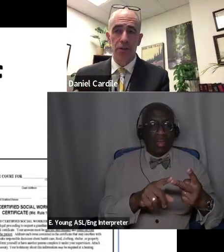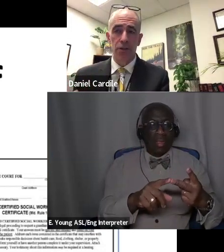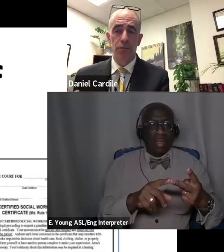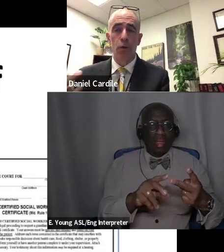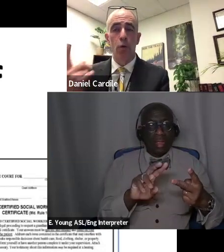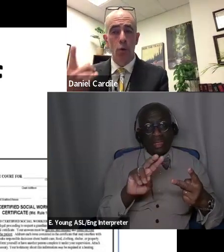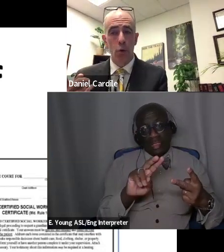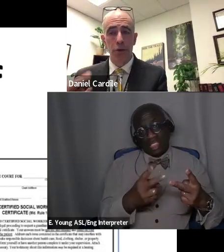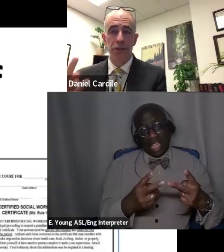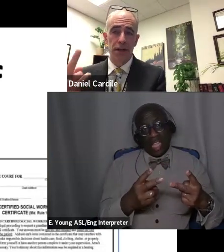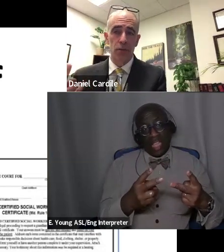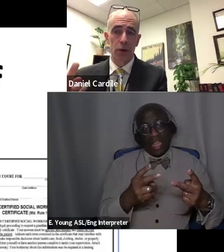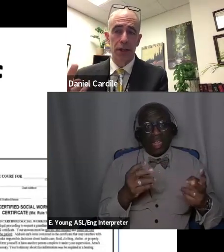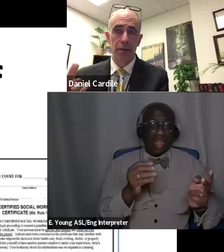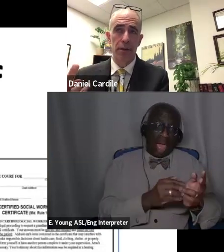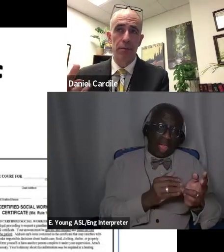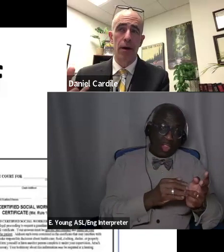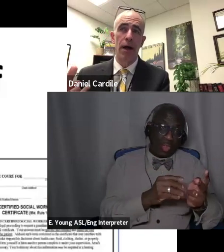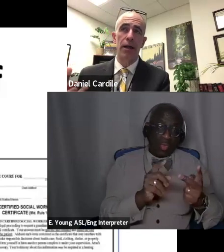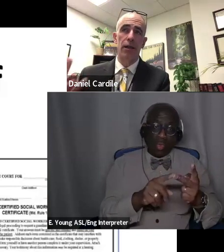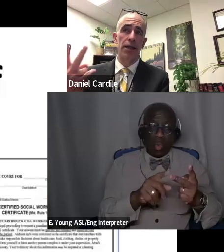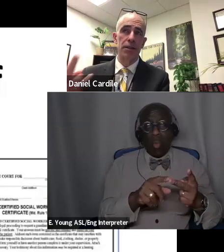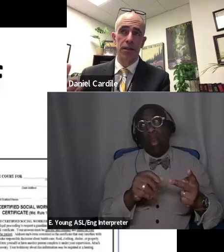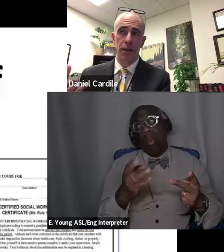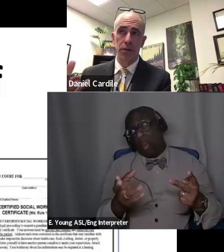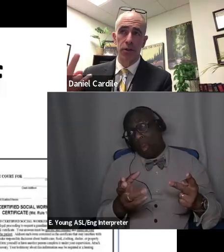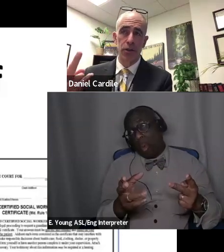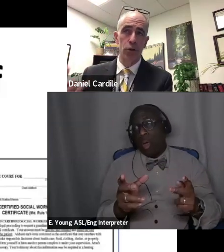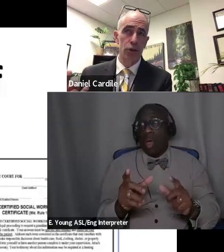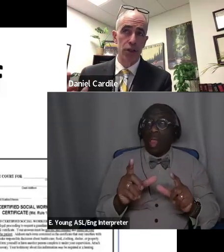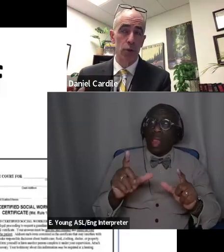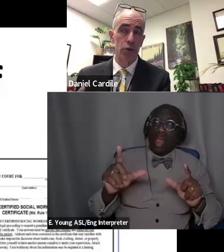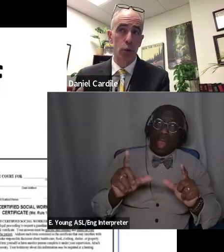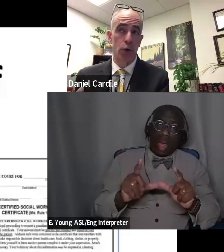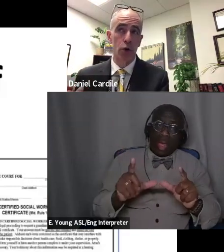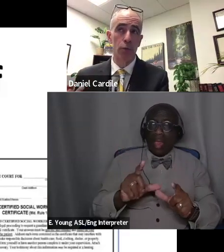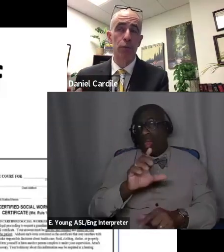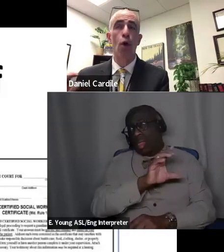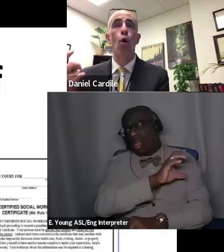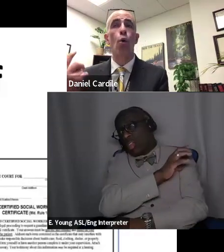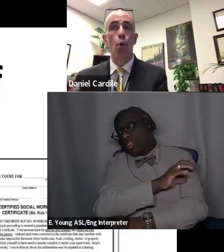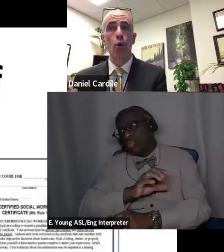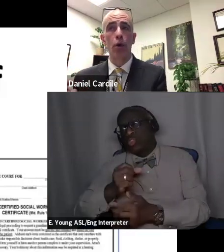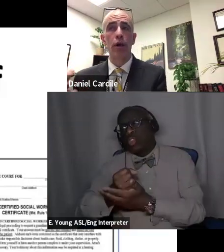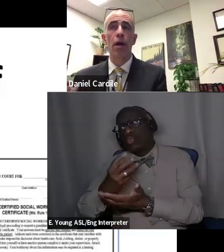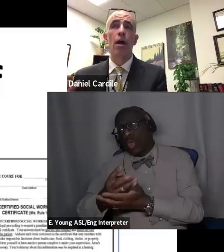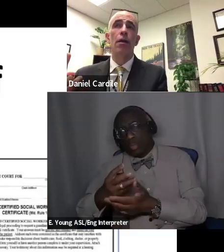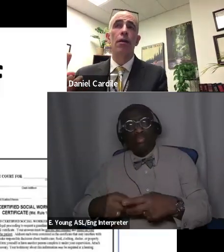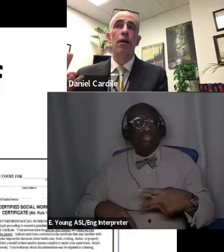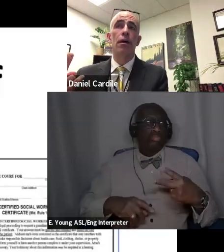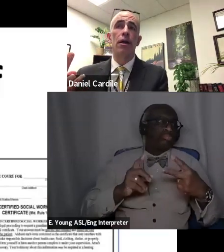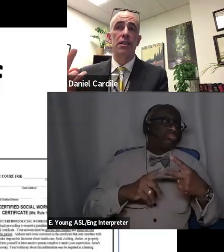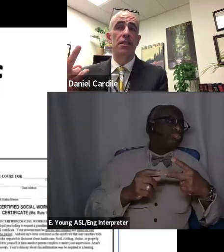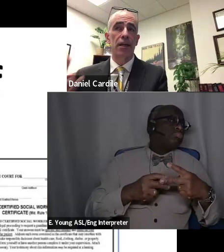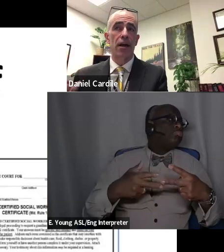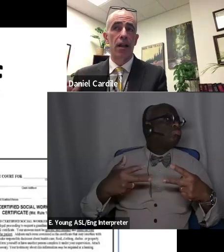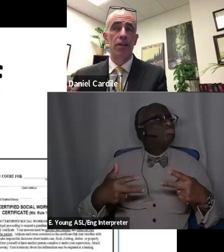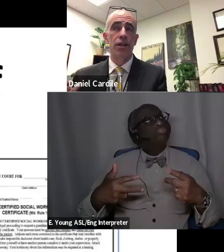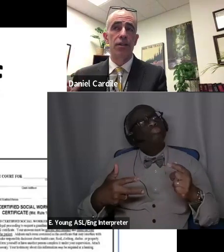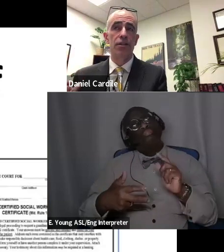second doctor, or the second one can be by a licensed clinical social worker, or